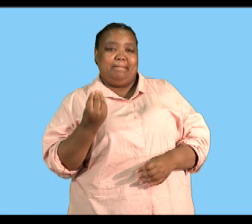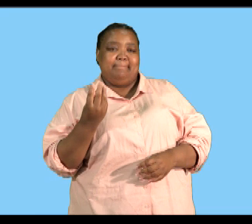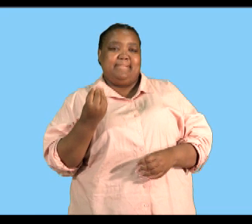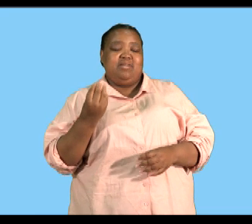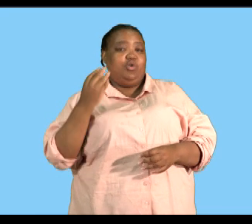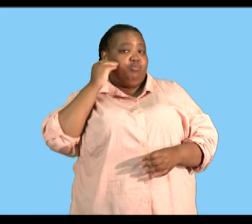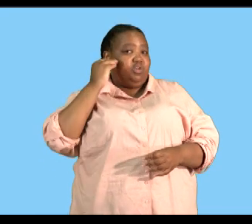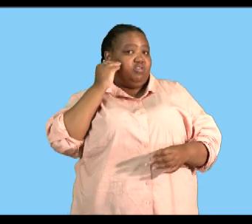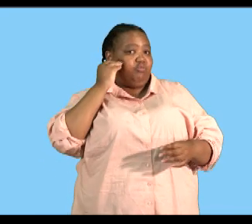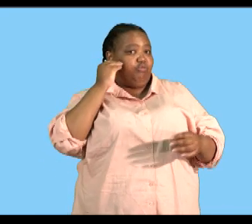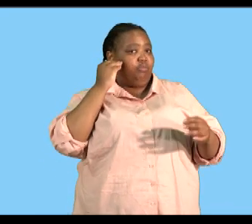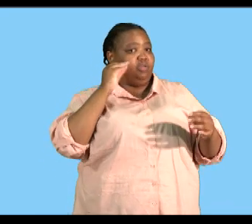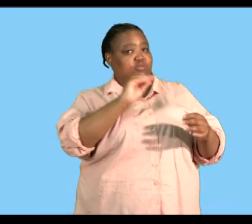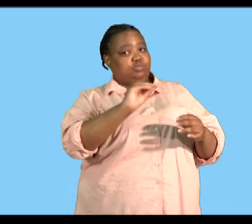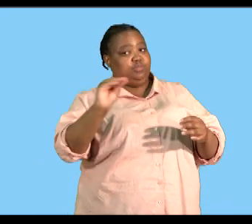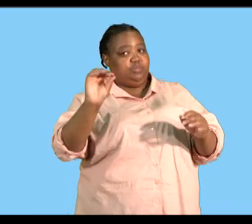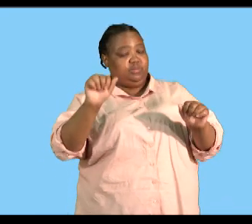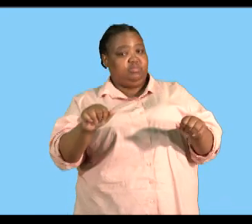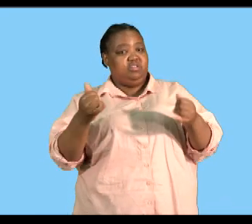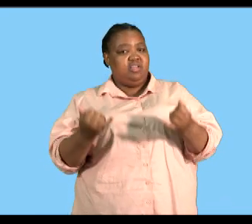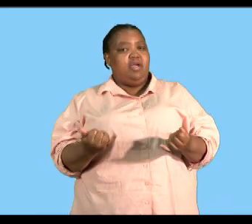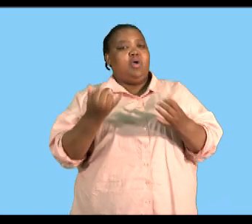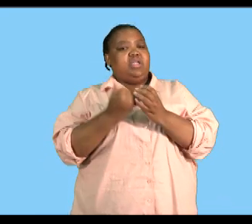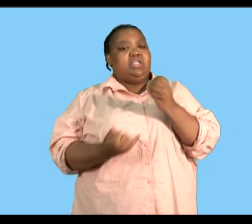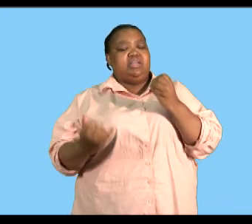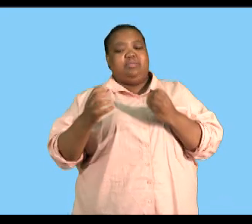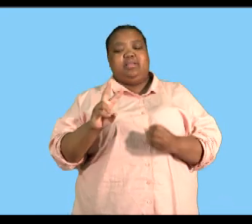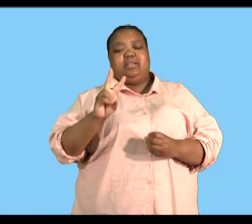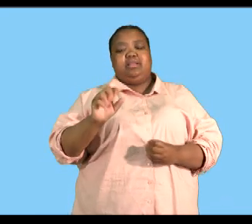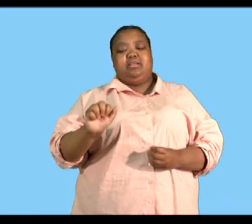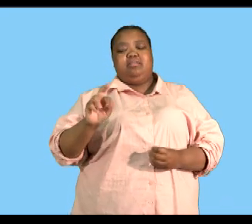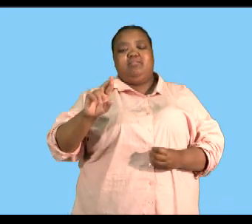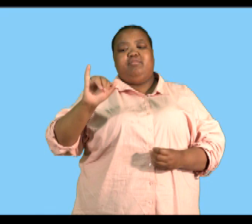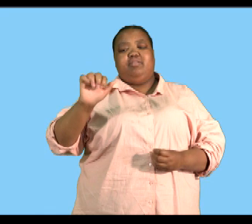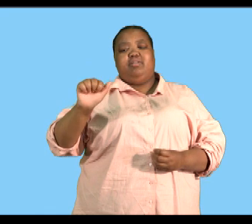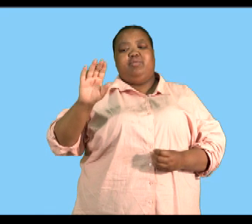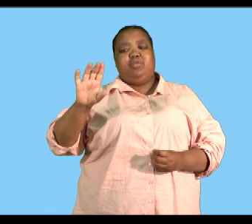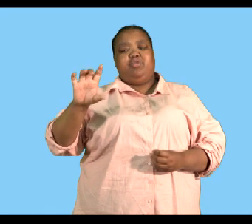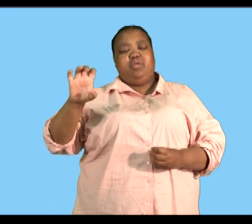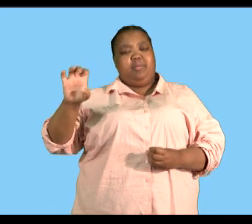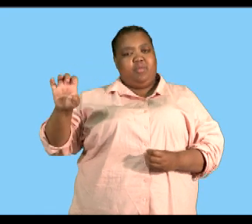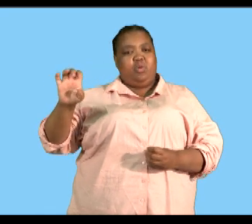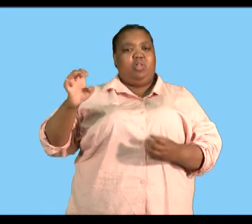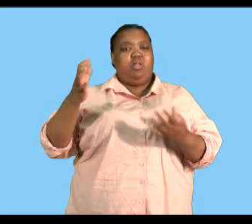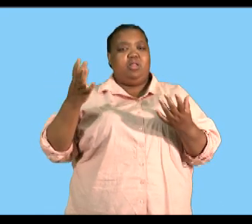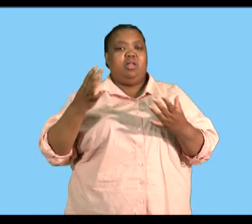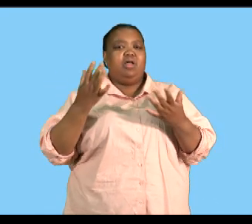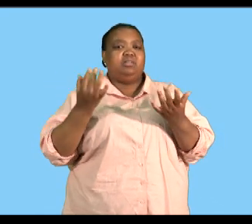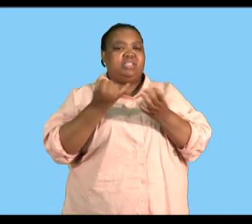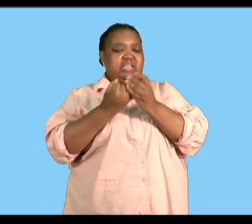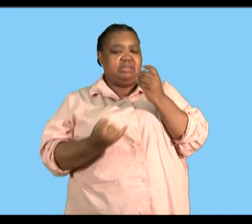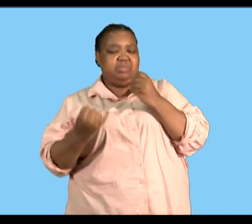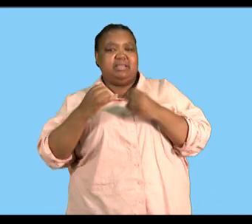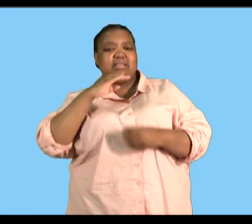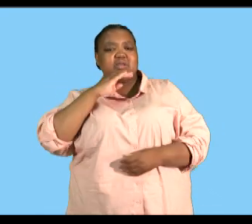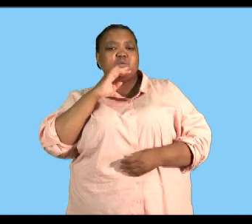this case, you must know what does independent variable mean and what does independent variable mean. In this case, they